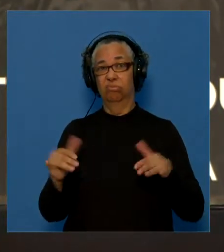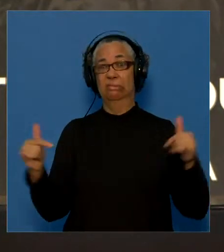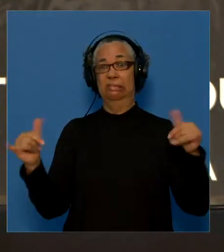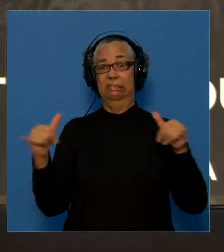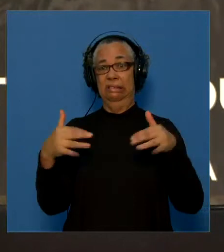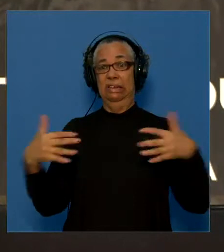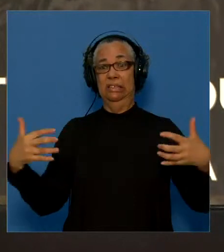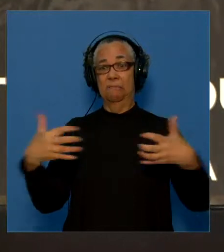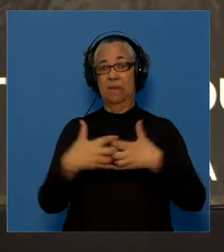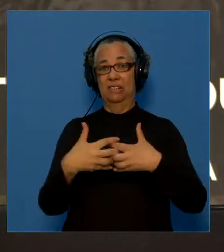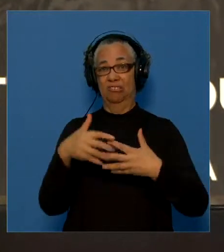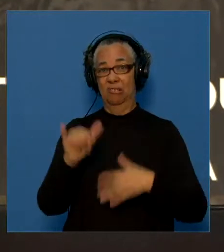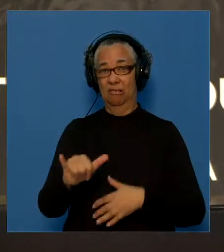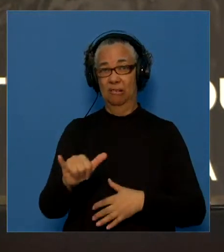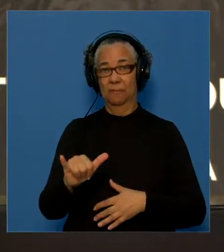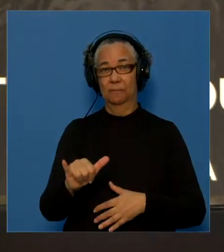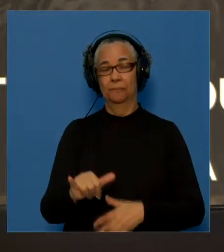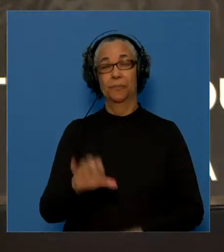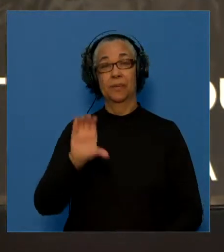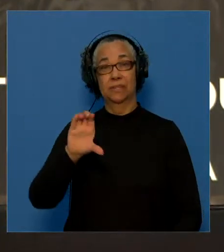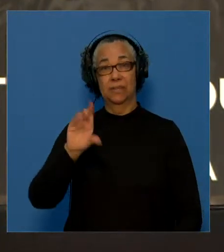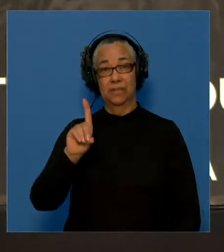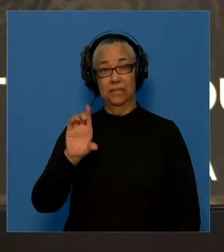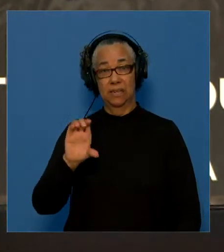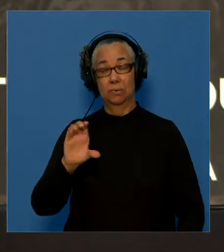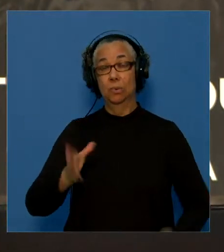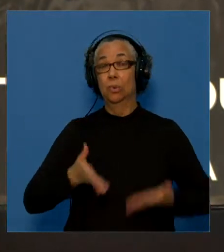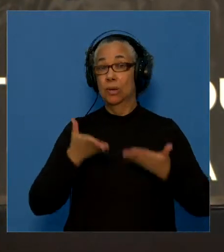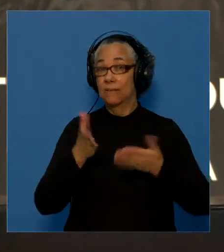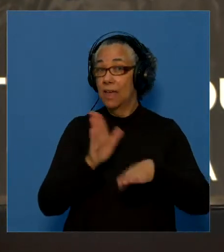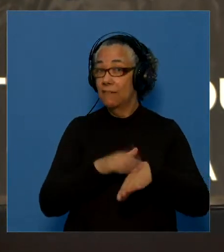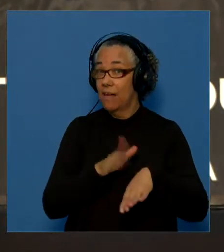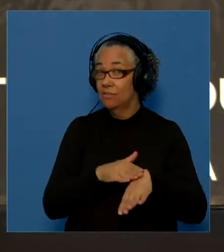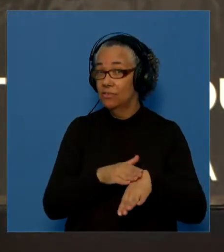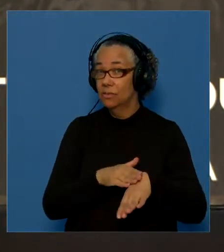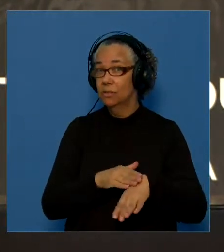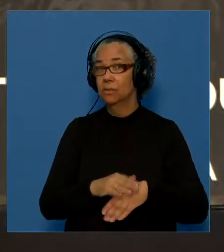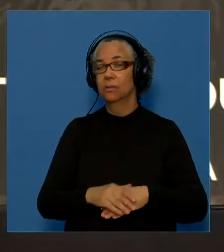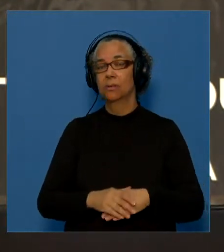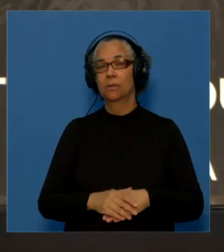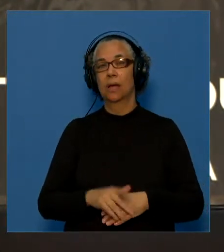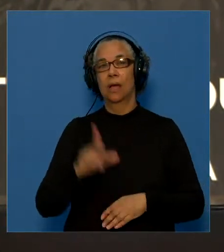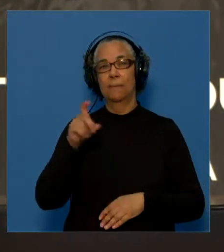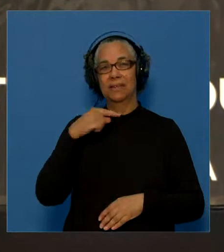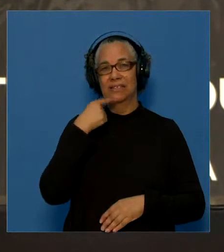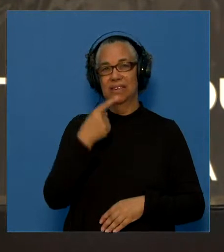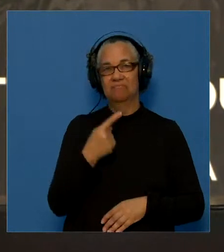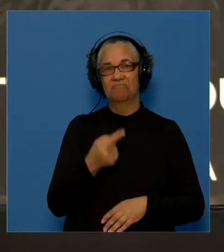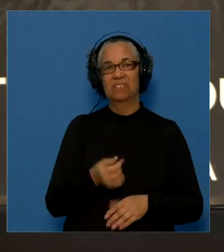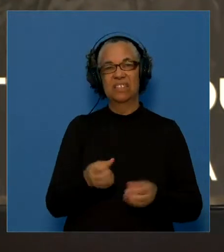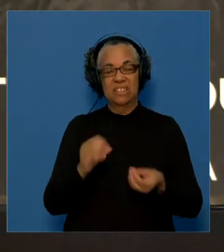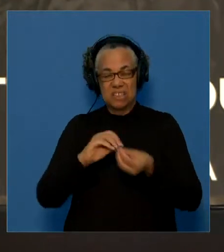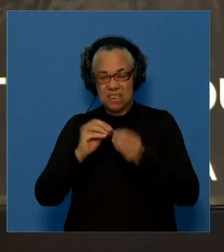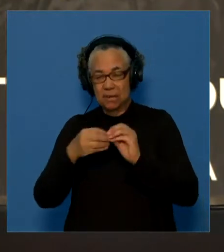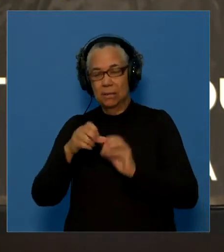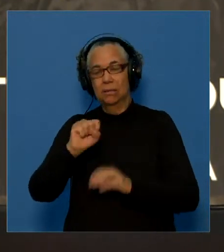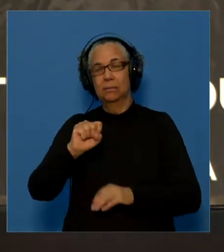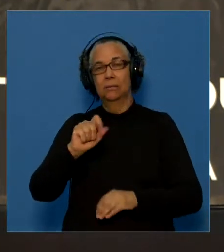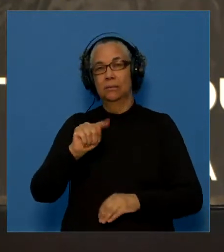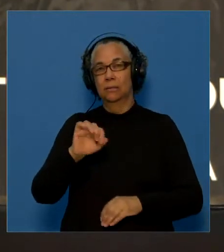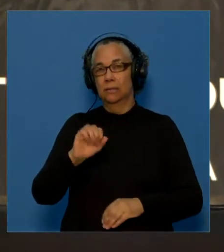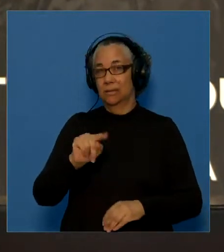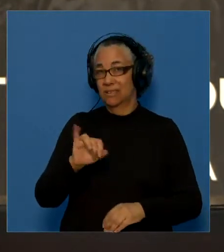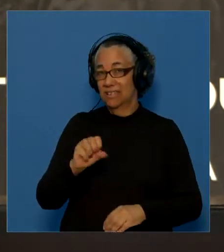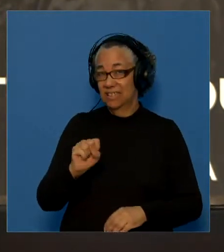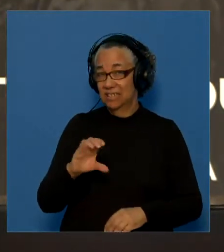While the CDC will issue advisories, I must reiterate that the statistics given by the Minister of Health, the 7-day